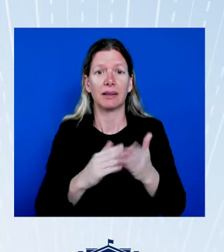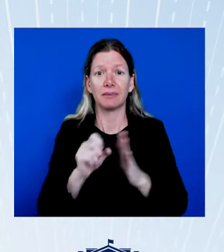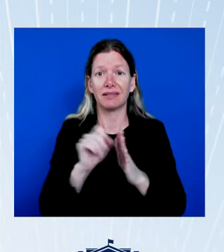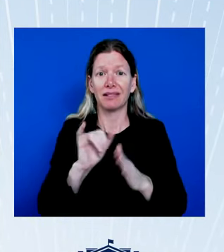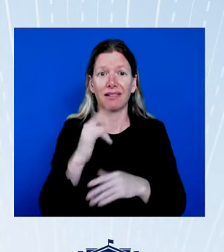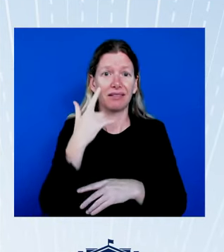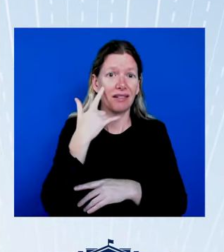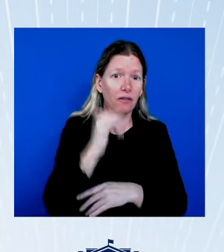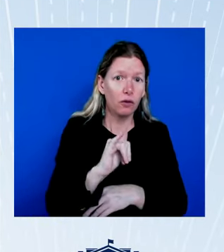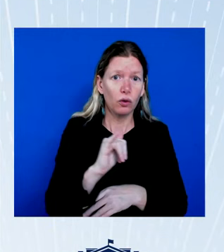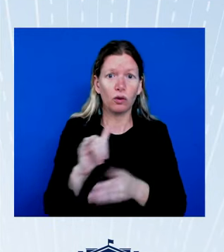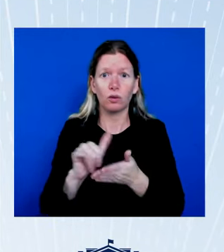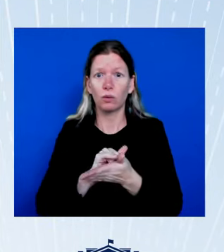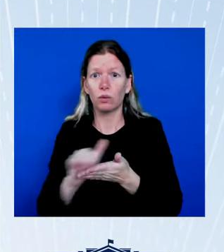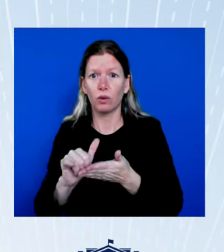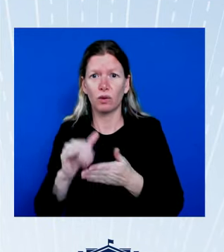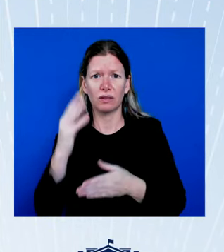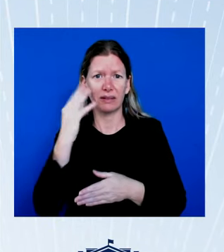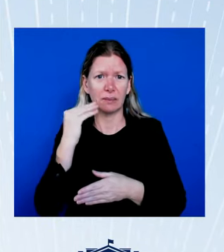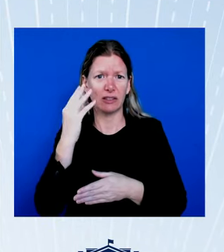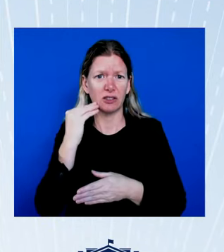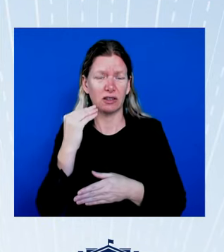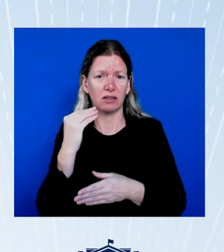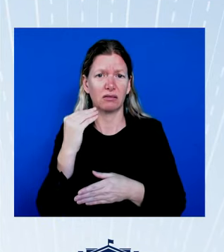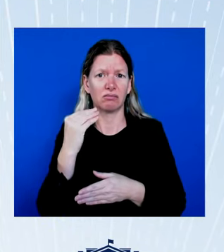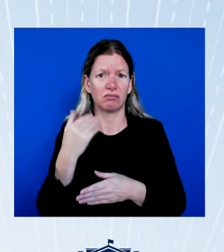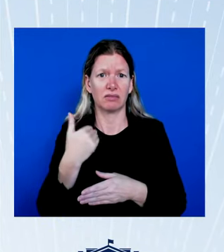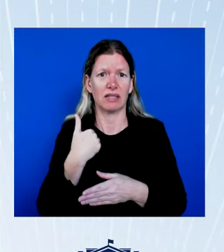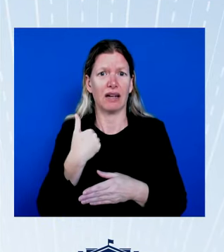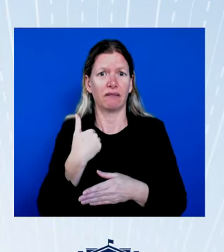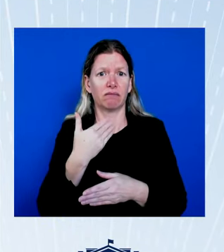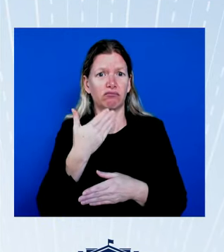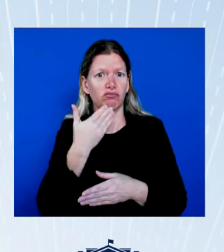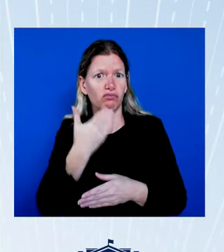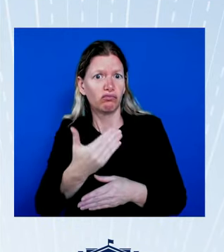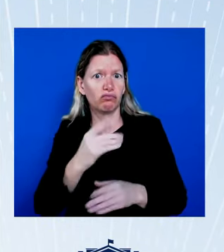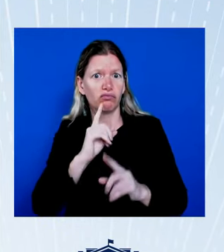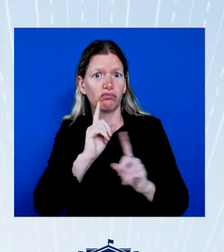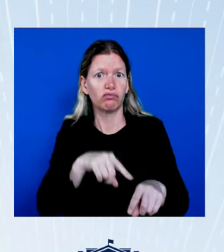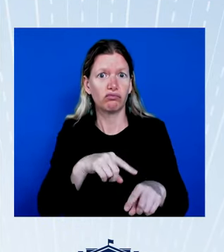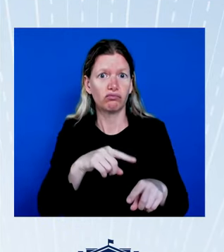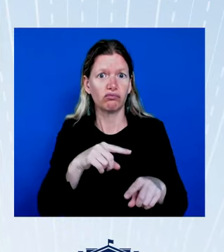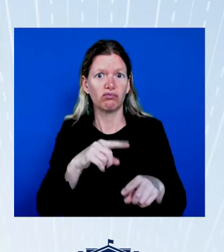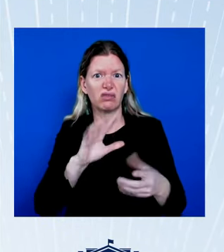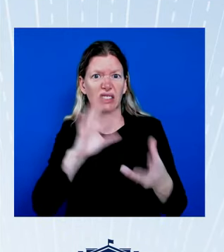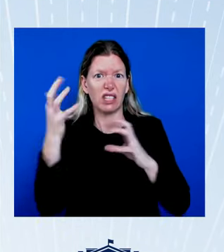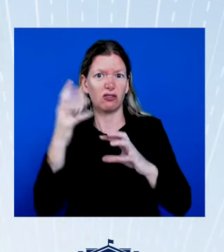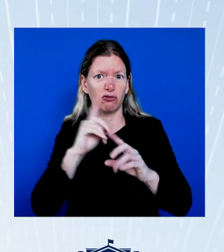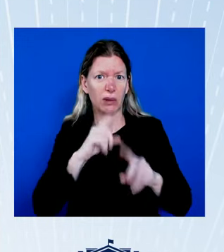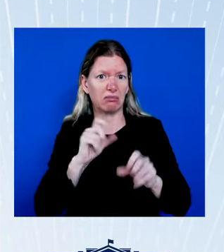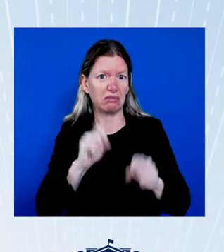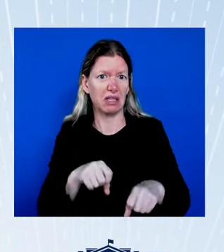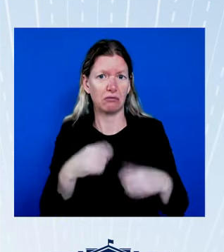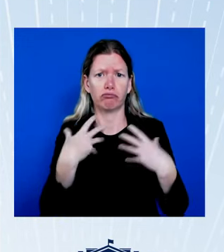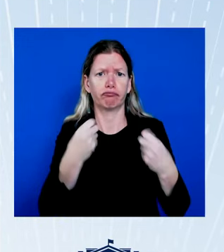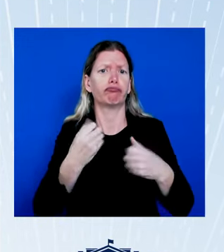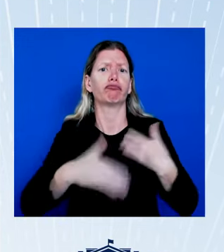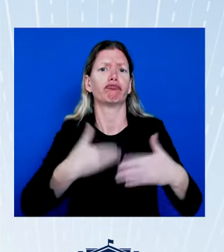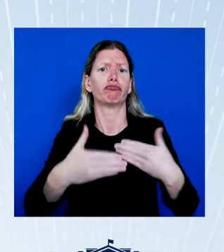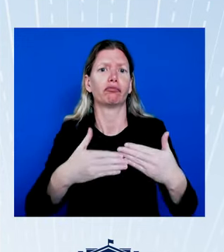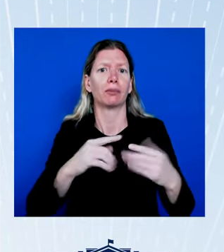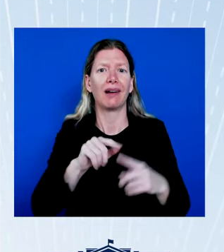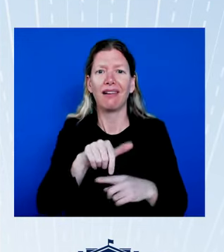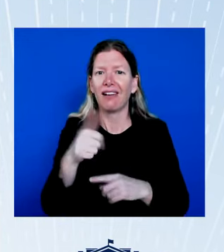and well-resourced disaster response and recovery capabilities. But other states do not, meaning that they have much